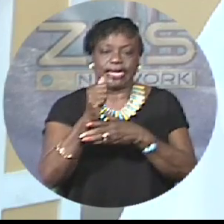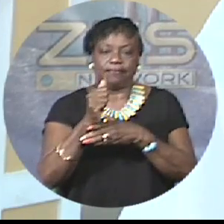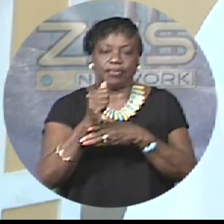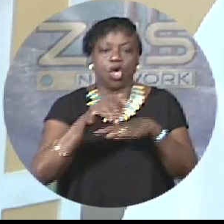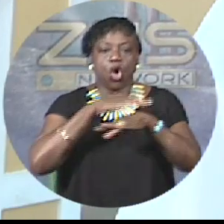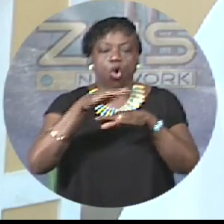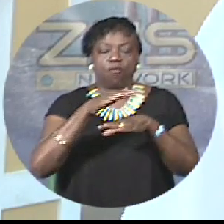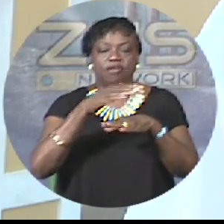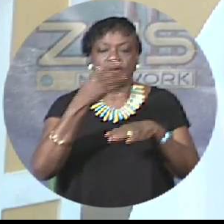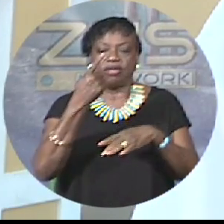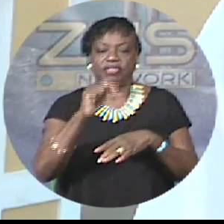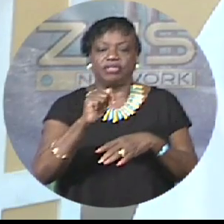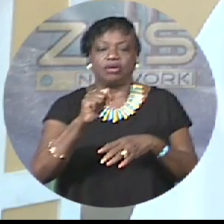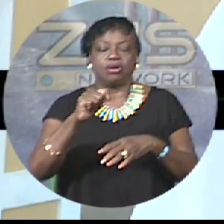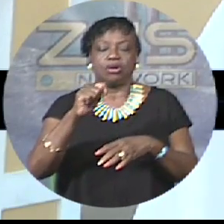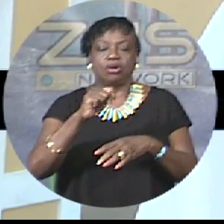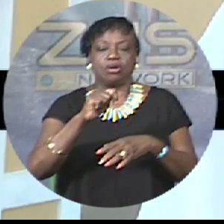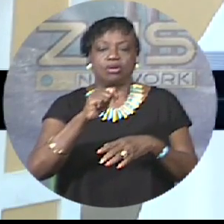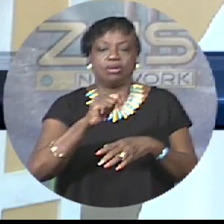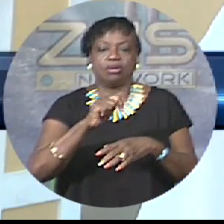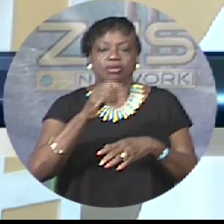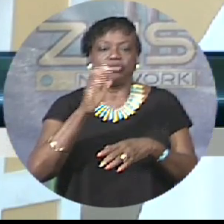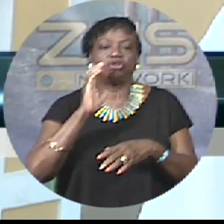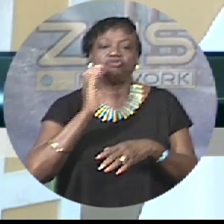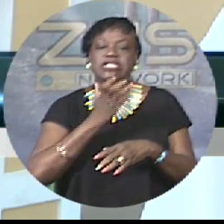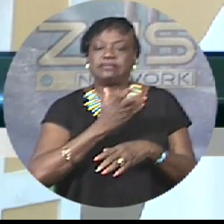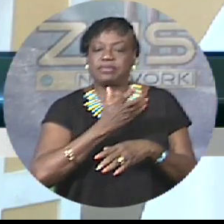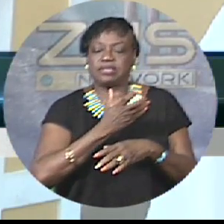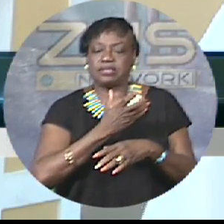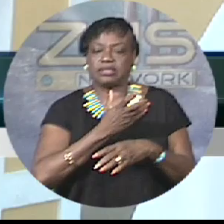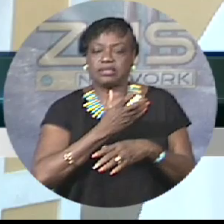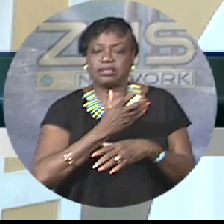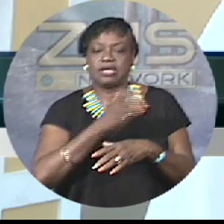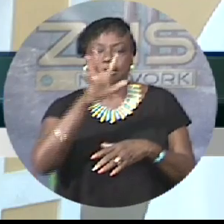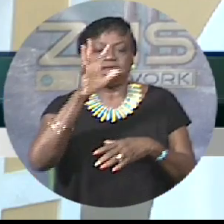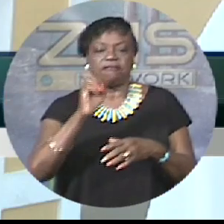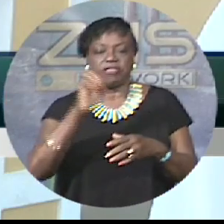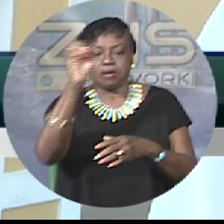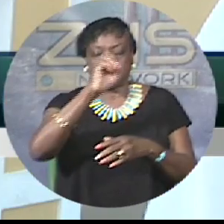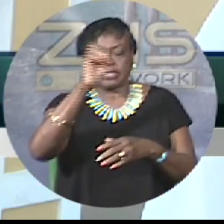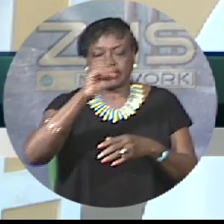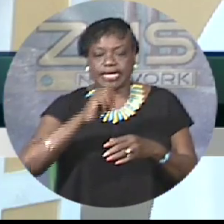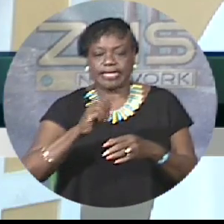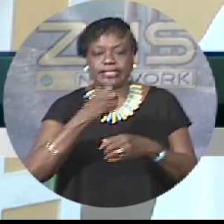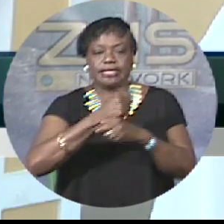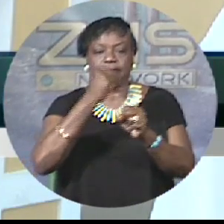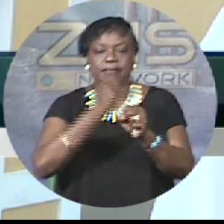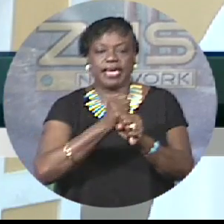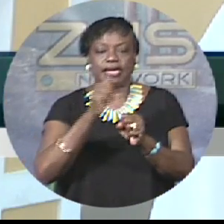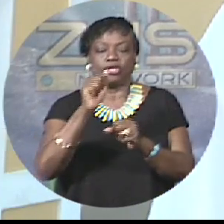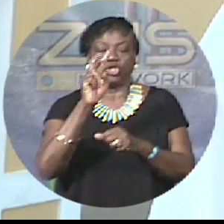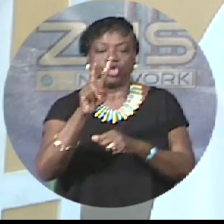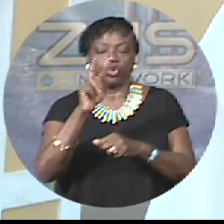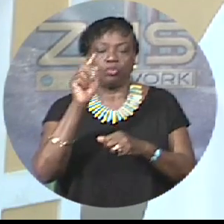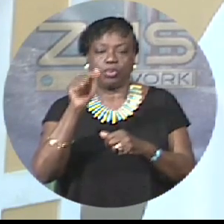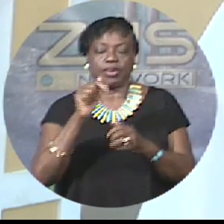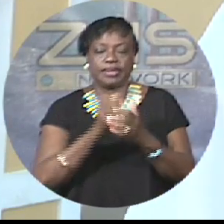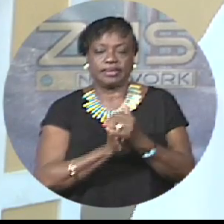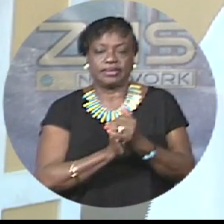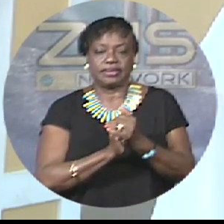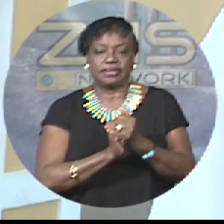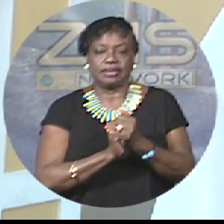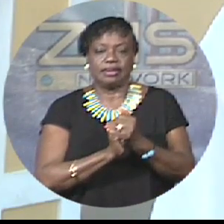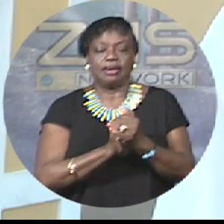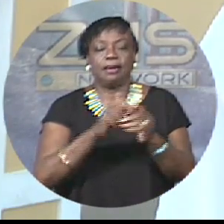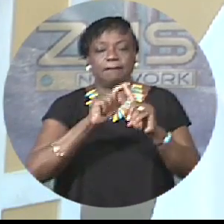2-point, but now that's recently 41% of the students, so they dropped. And that's why we have a large number of students in summer school at